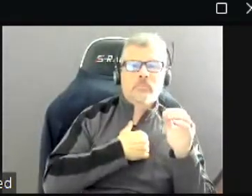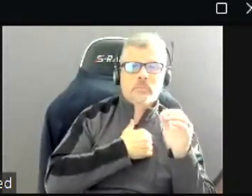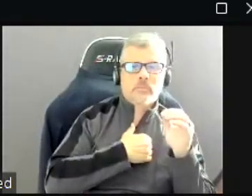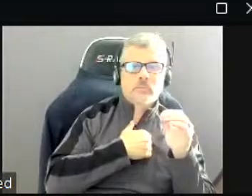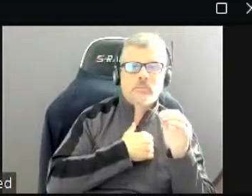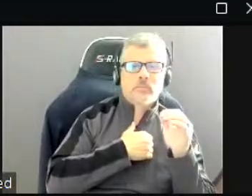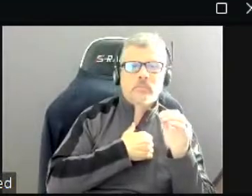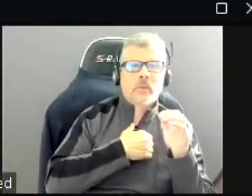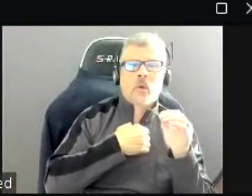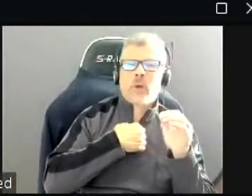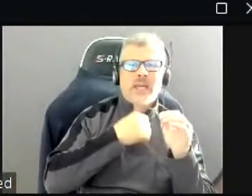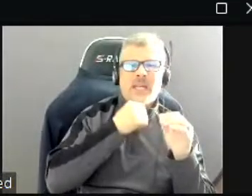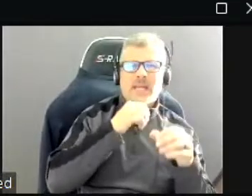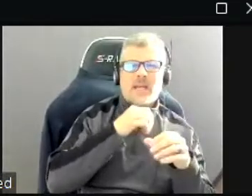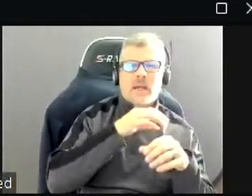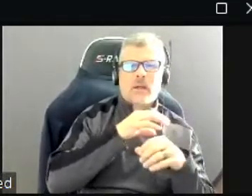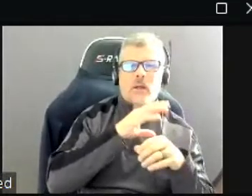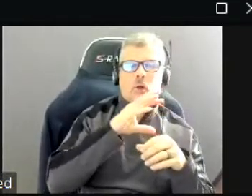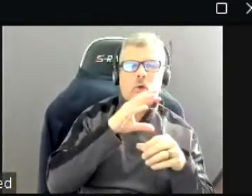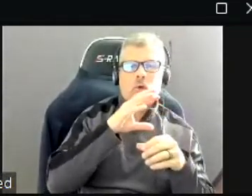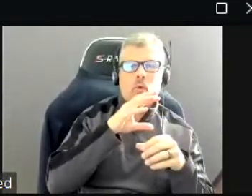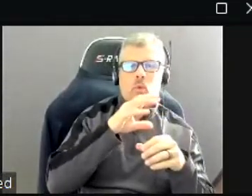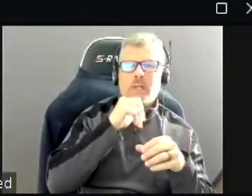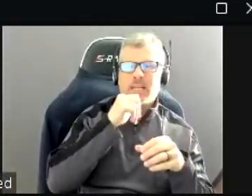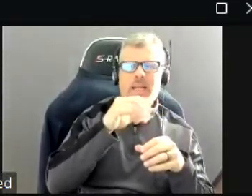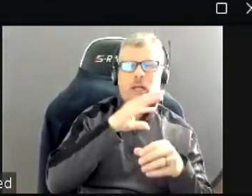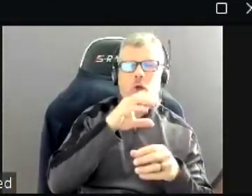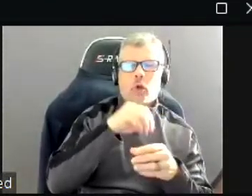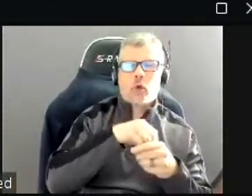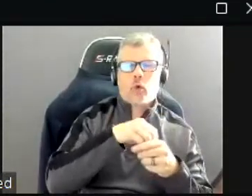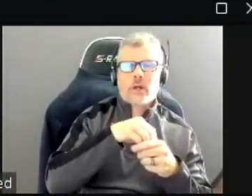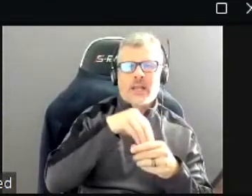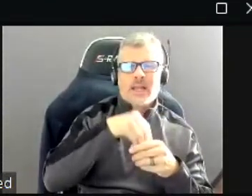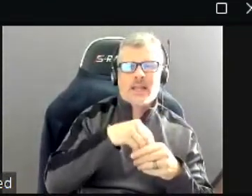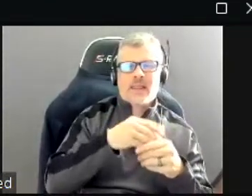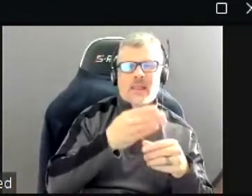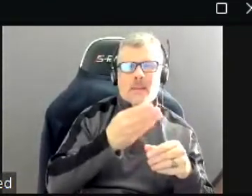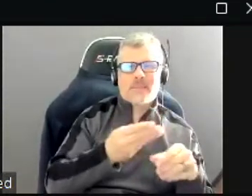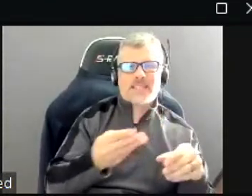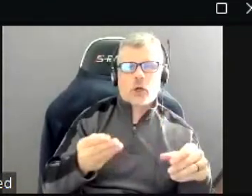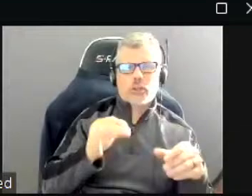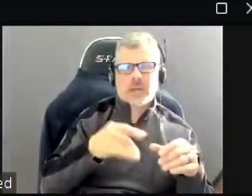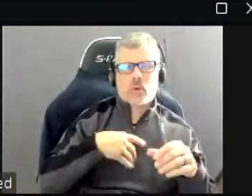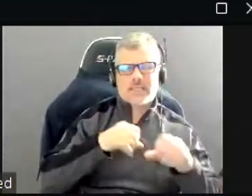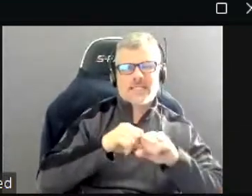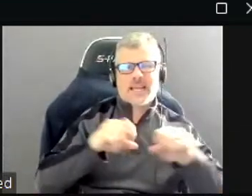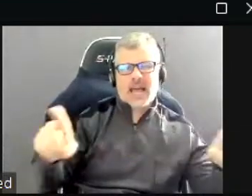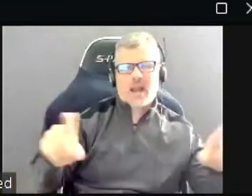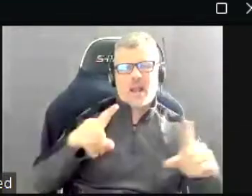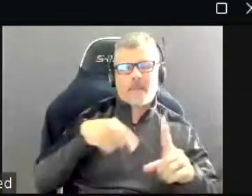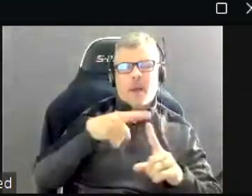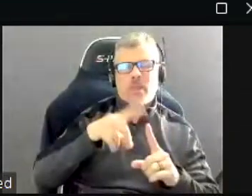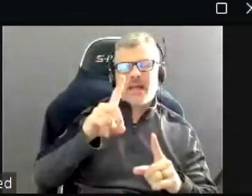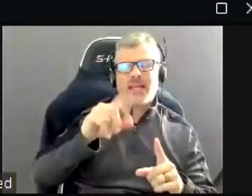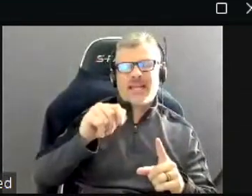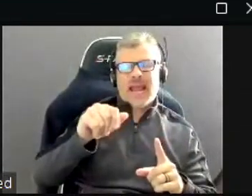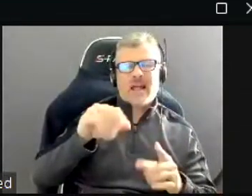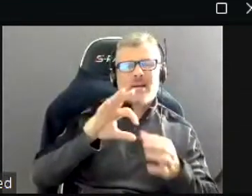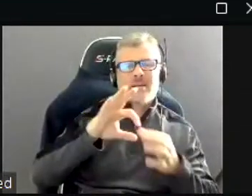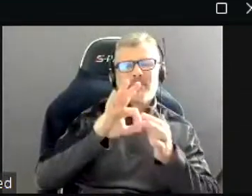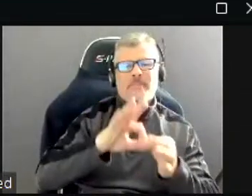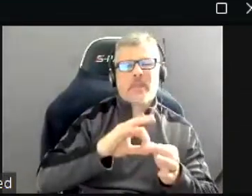we included in the. Oh, sorry. I don't think that we included in the materials that went out the data about conditional teachers,